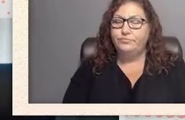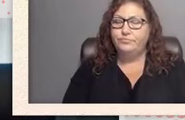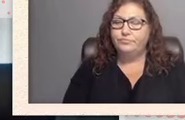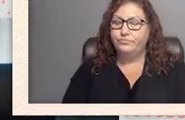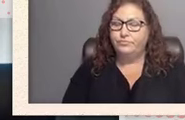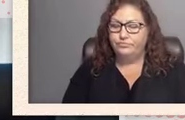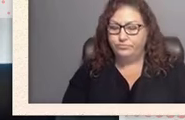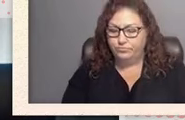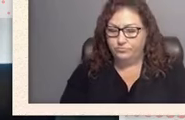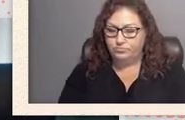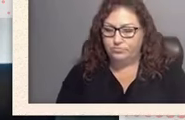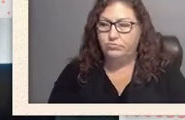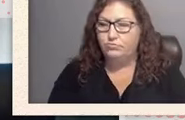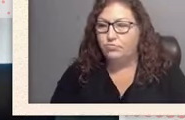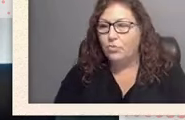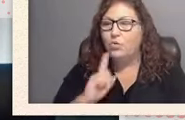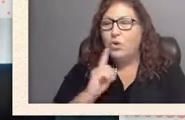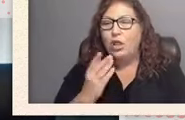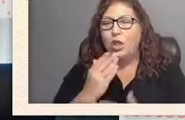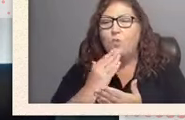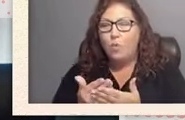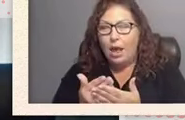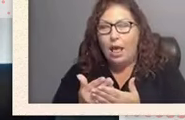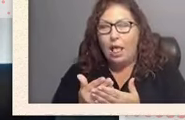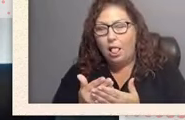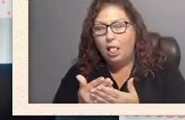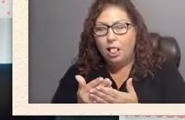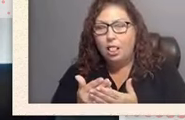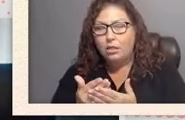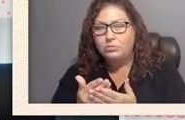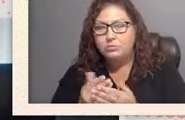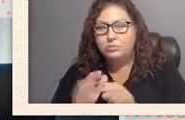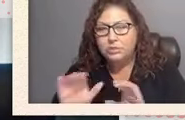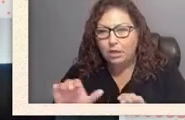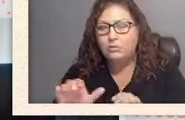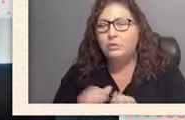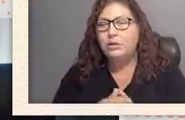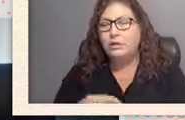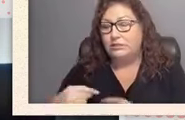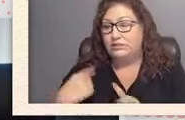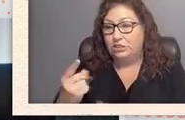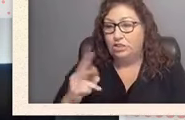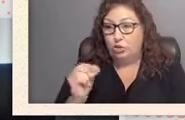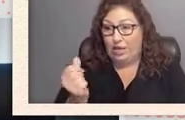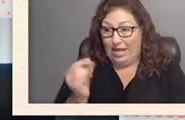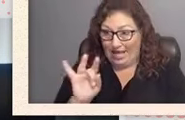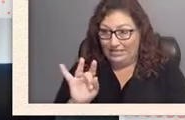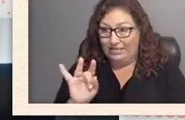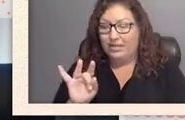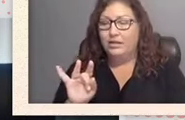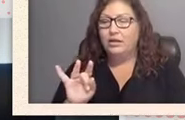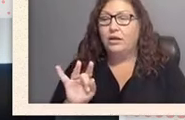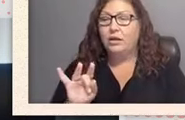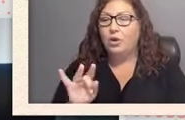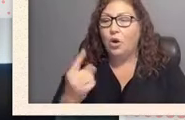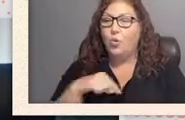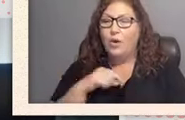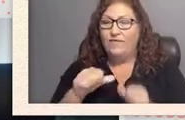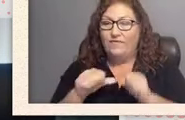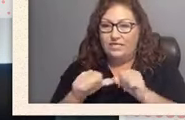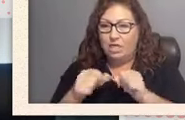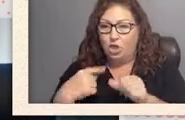very well crafted. Since 2018, we have continued our